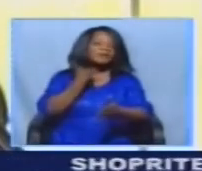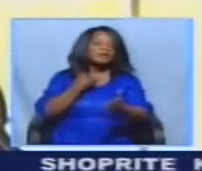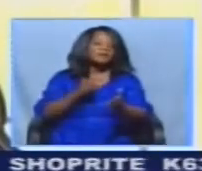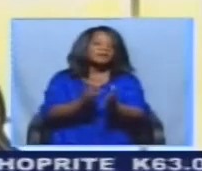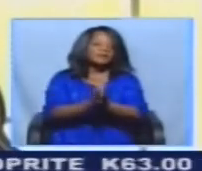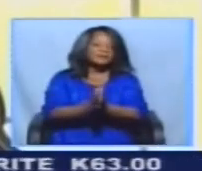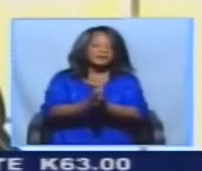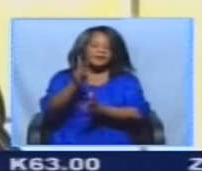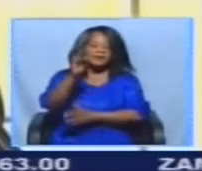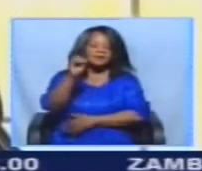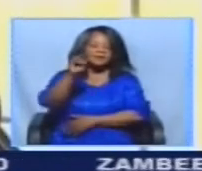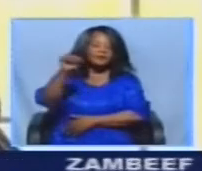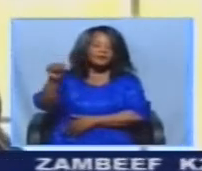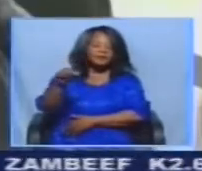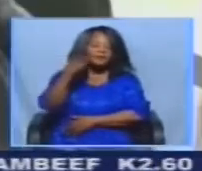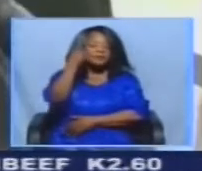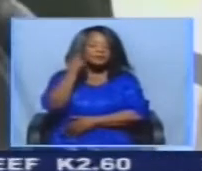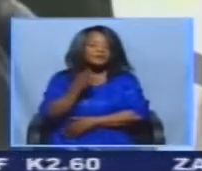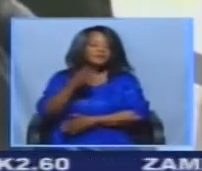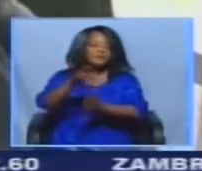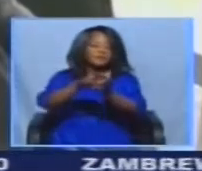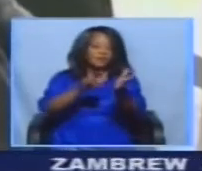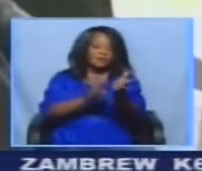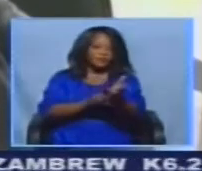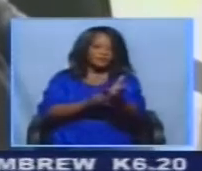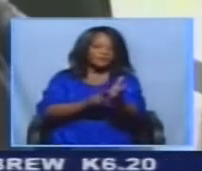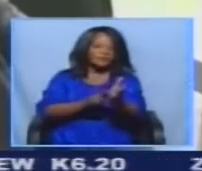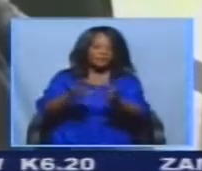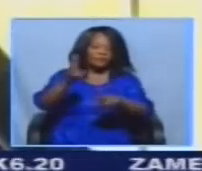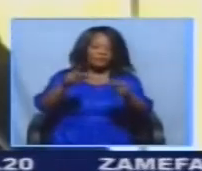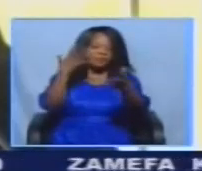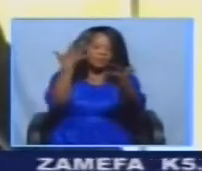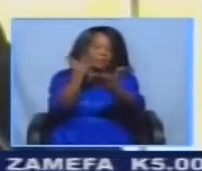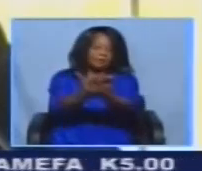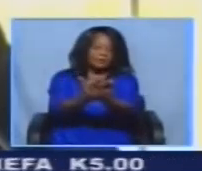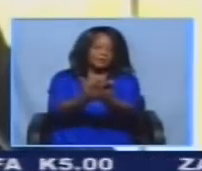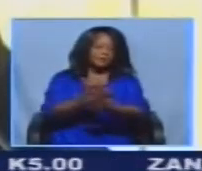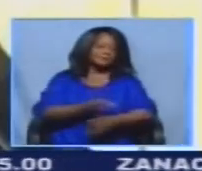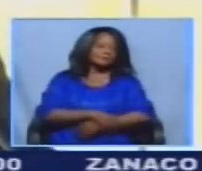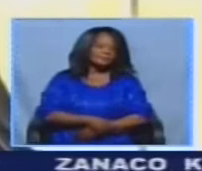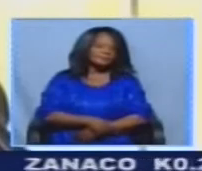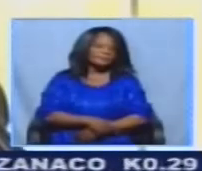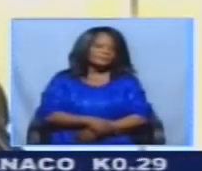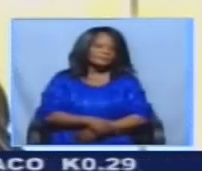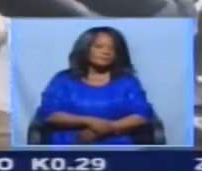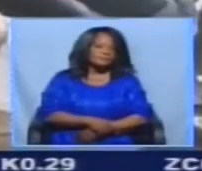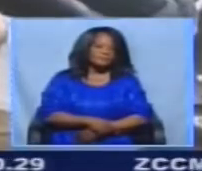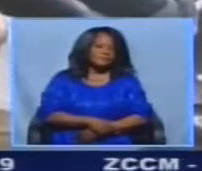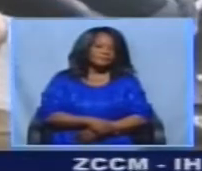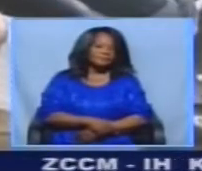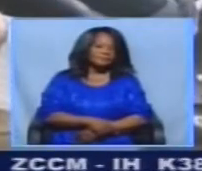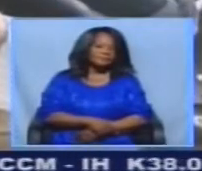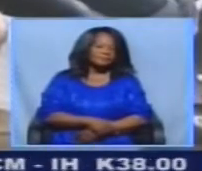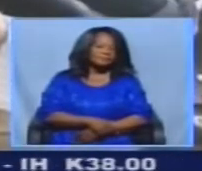in checking the records of remandees. my lord, the acting